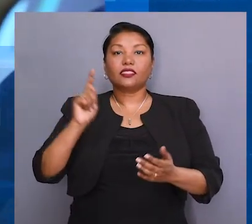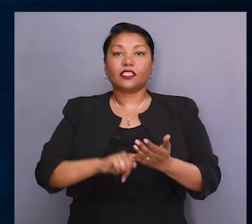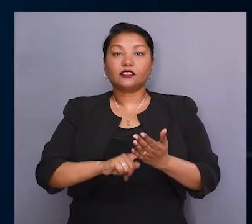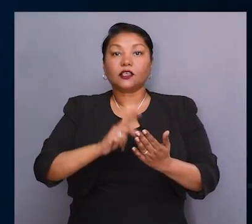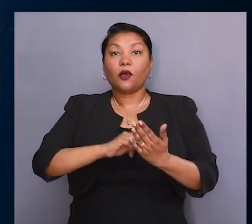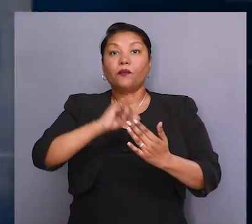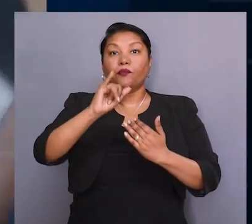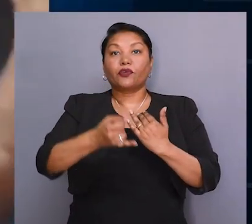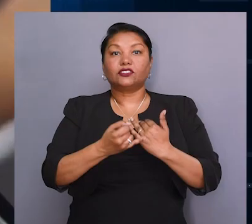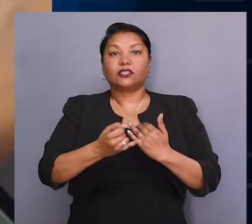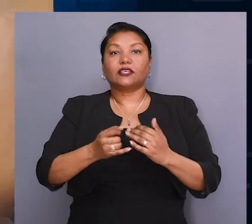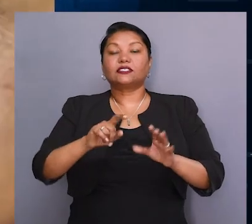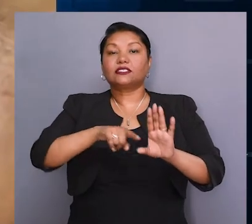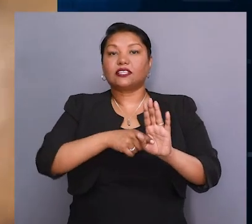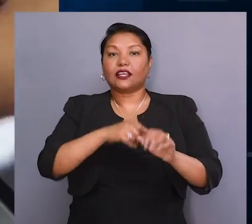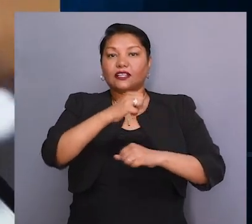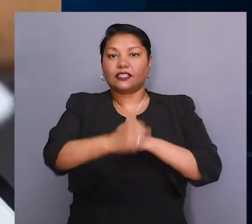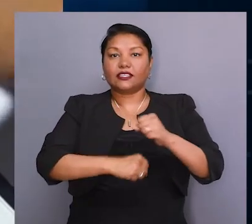in 2020.